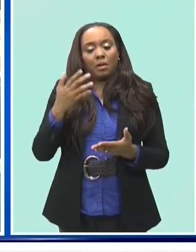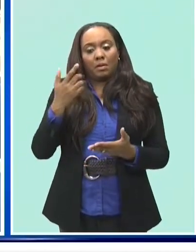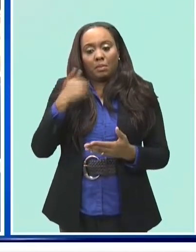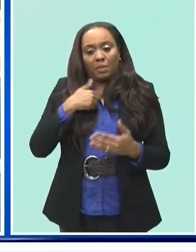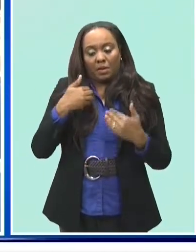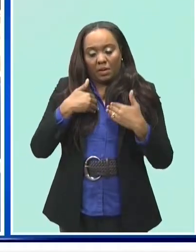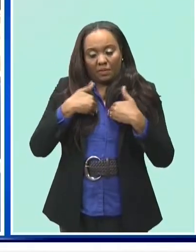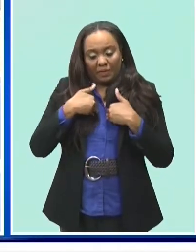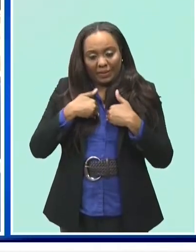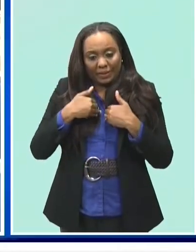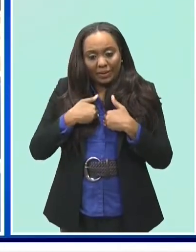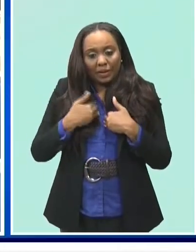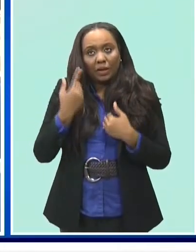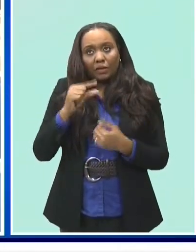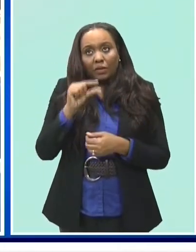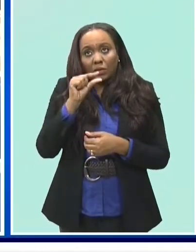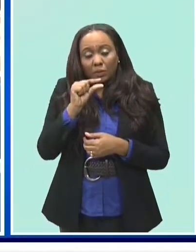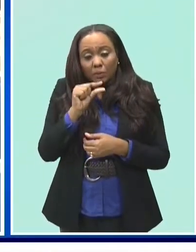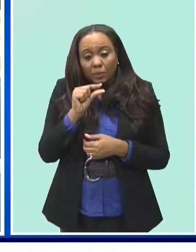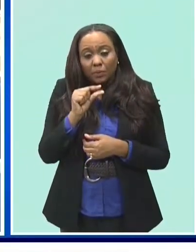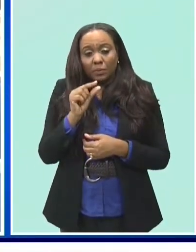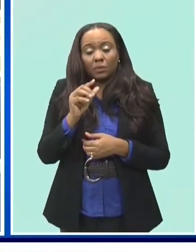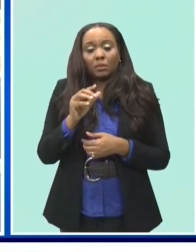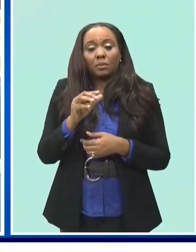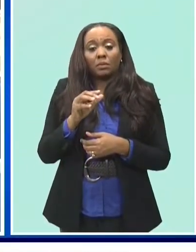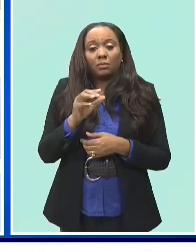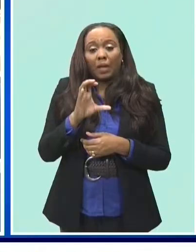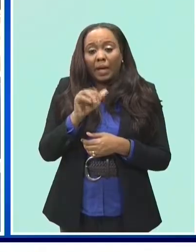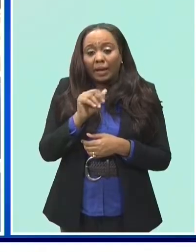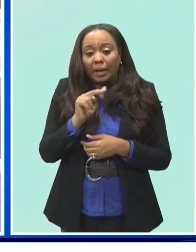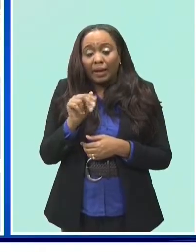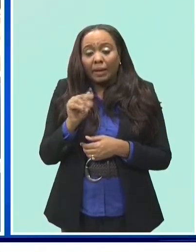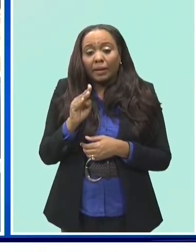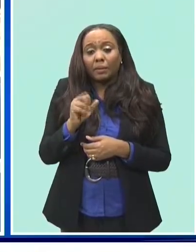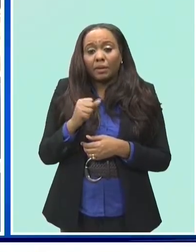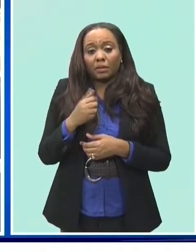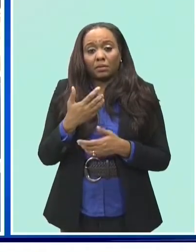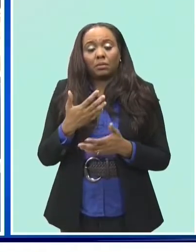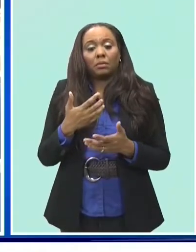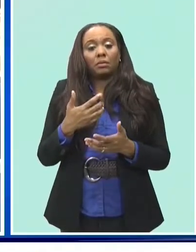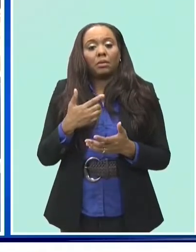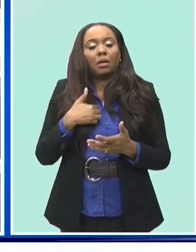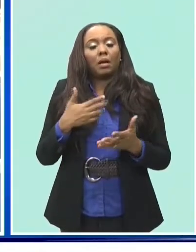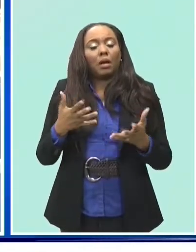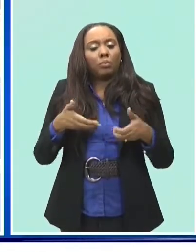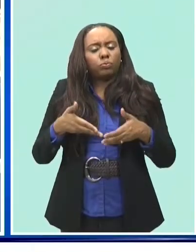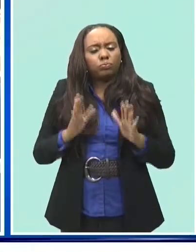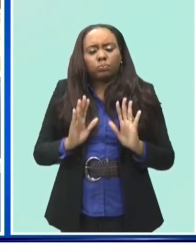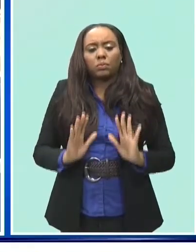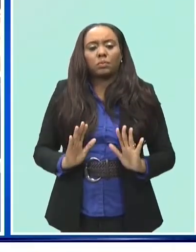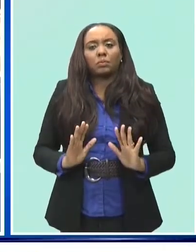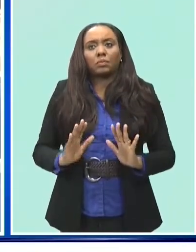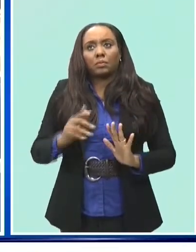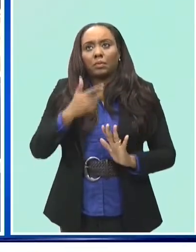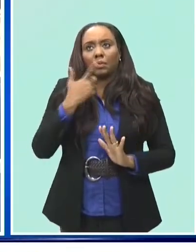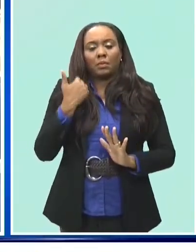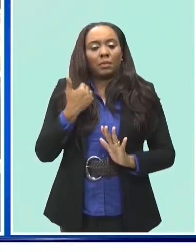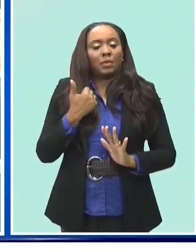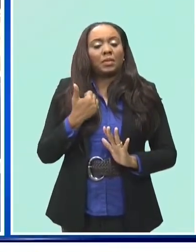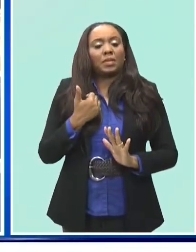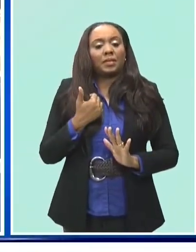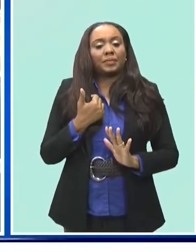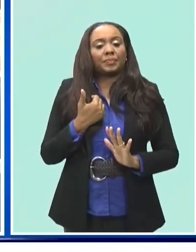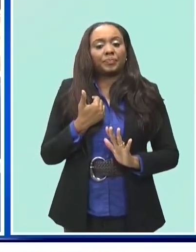and cultivation of small amounts while all this determination is going on. Because I would hate, because I am not